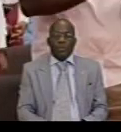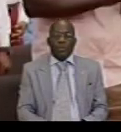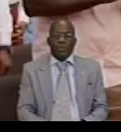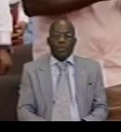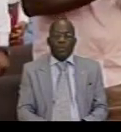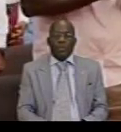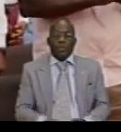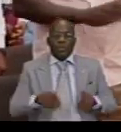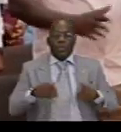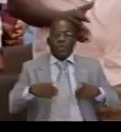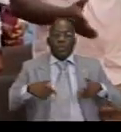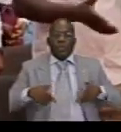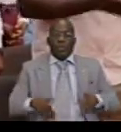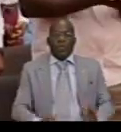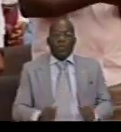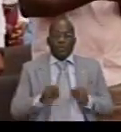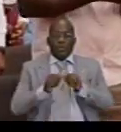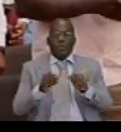Let's continue with the announcements.